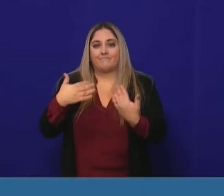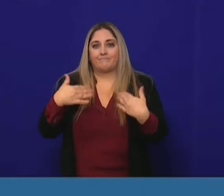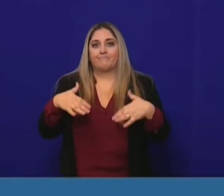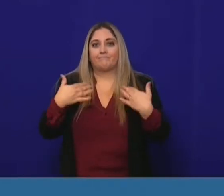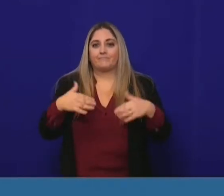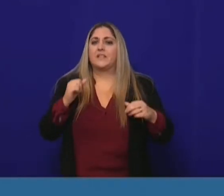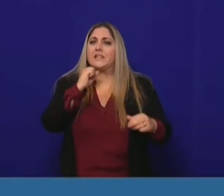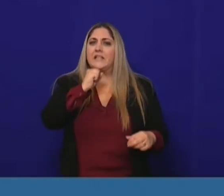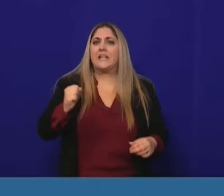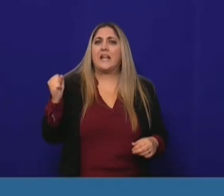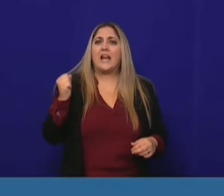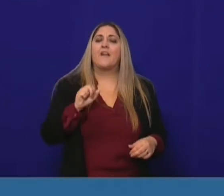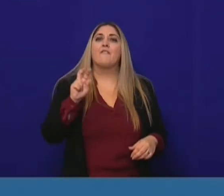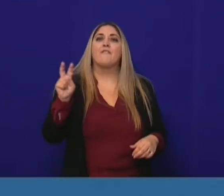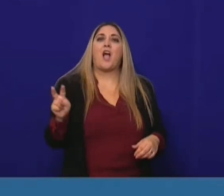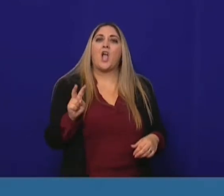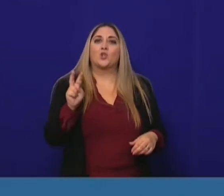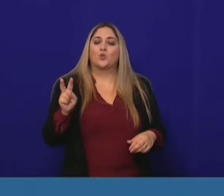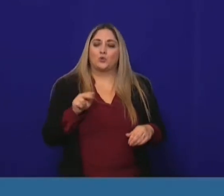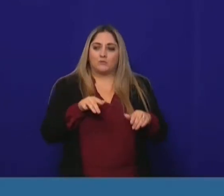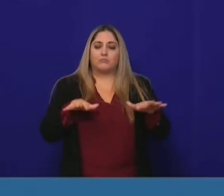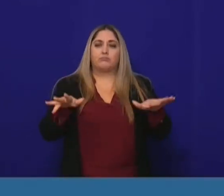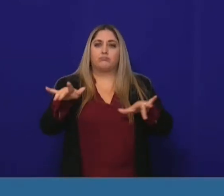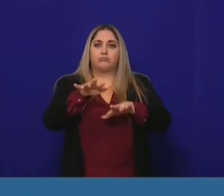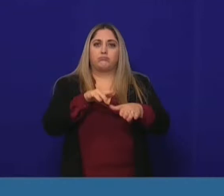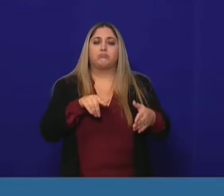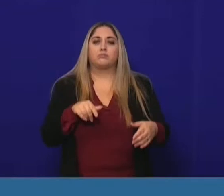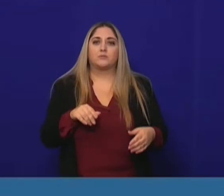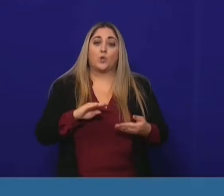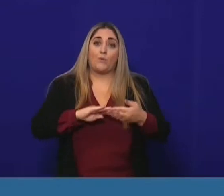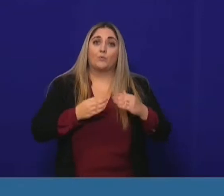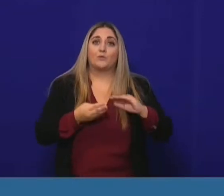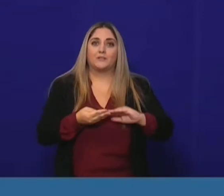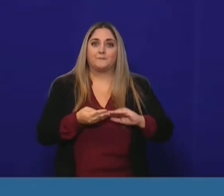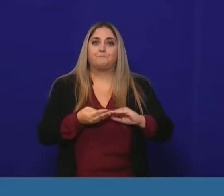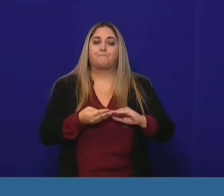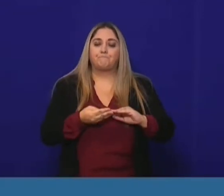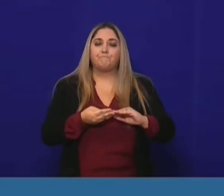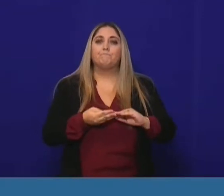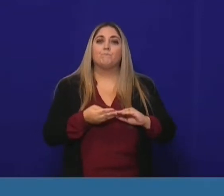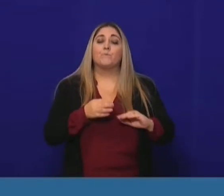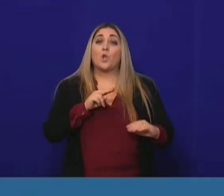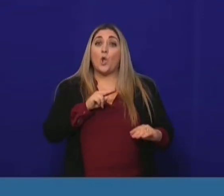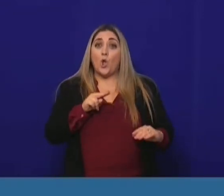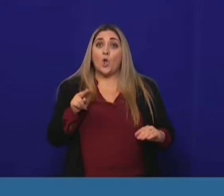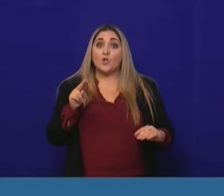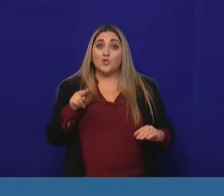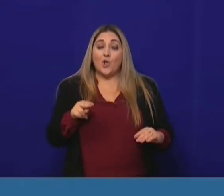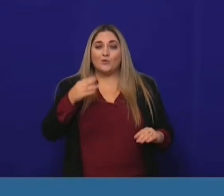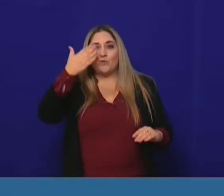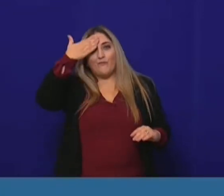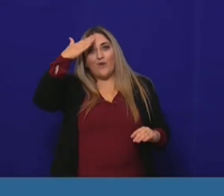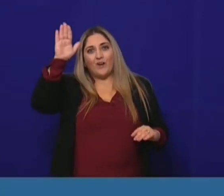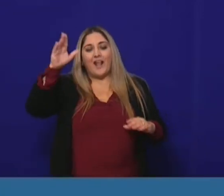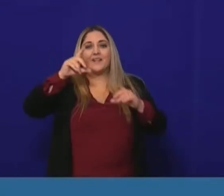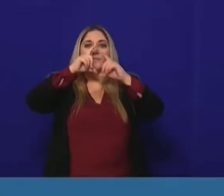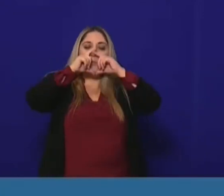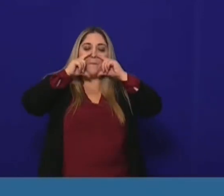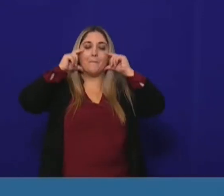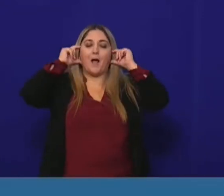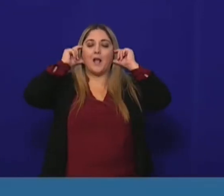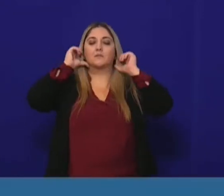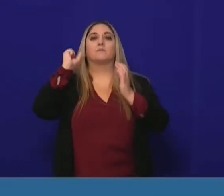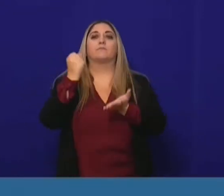other viruses which are circulating around us in the community at this point in time, and the obligation to wear a mask.